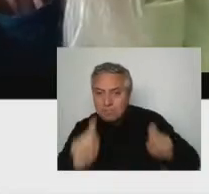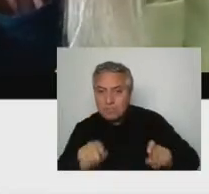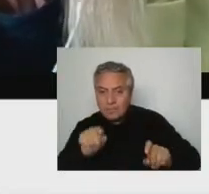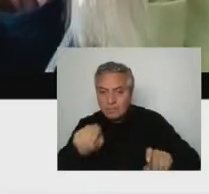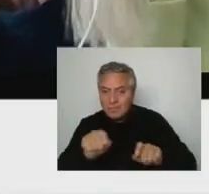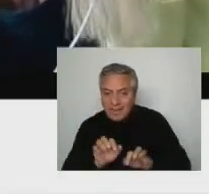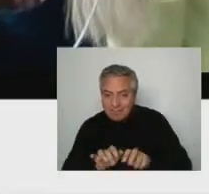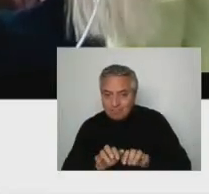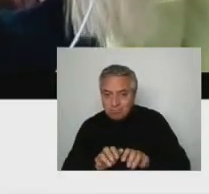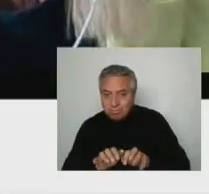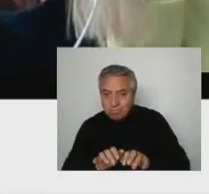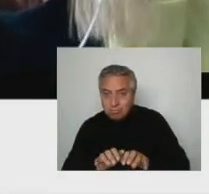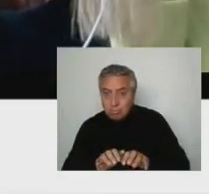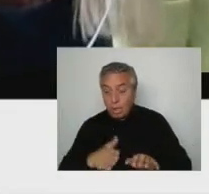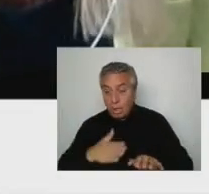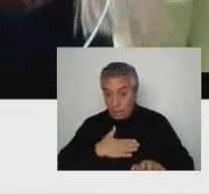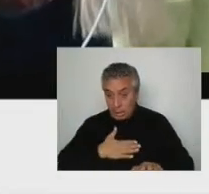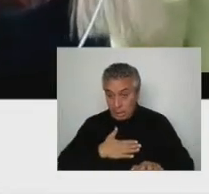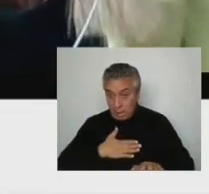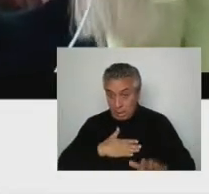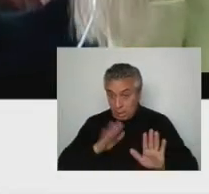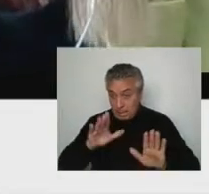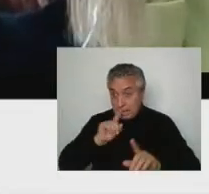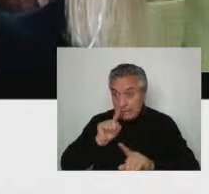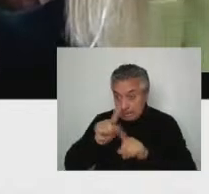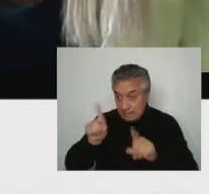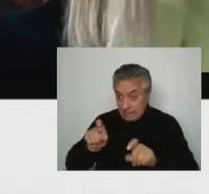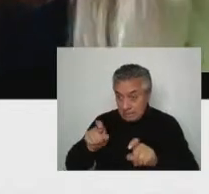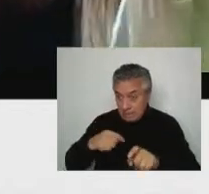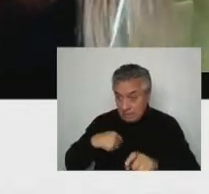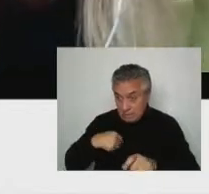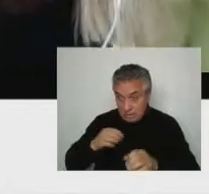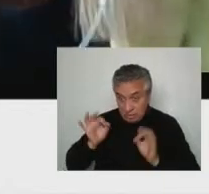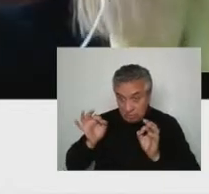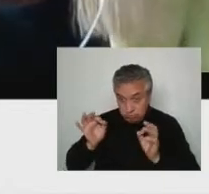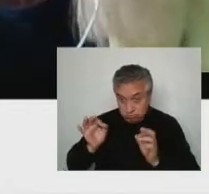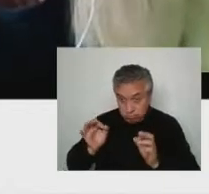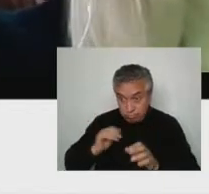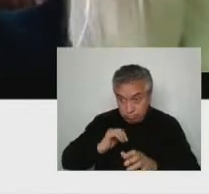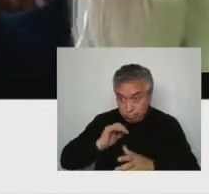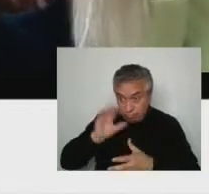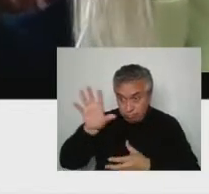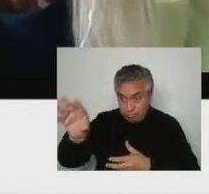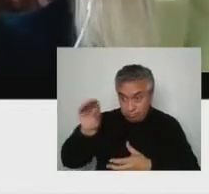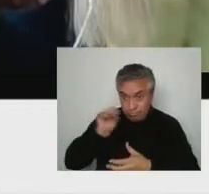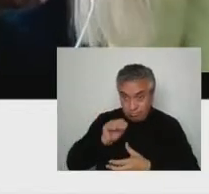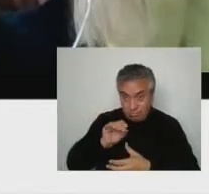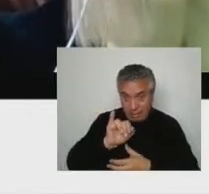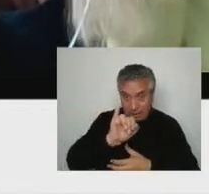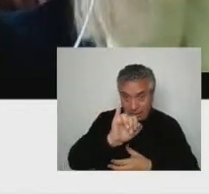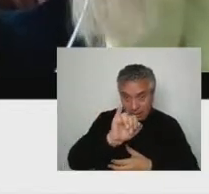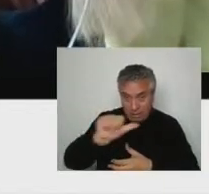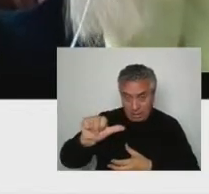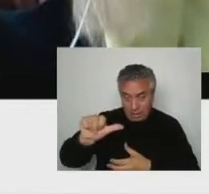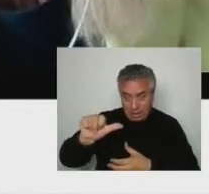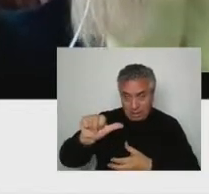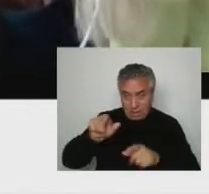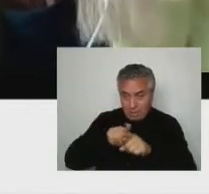the chat, we, yes, can use AI as a tool,